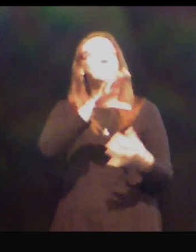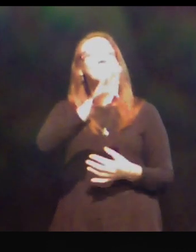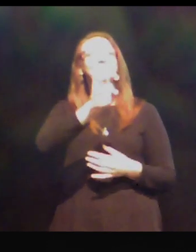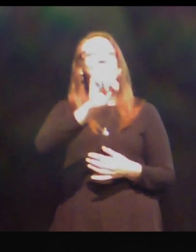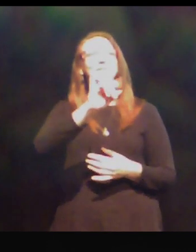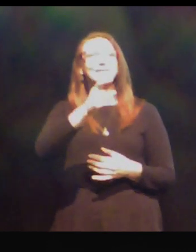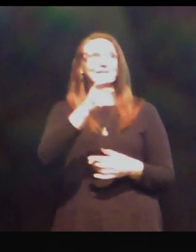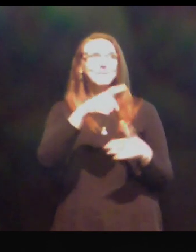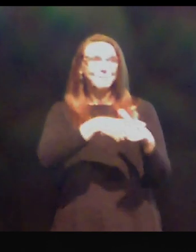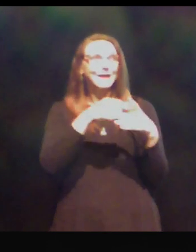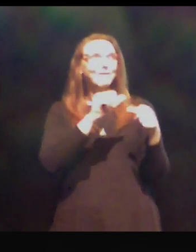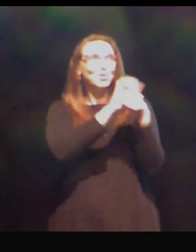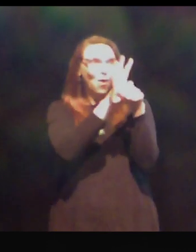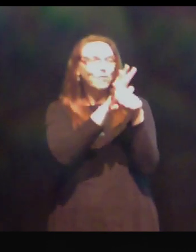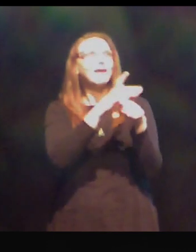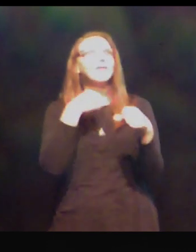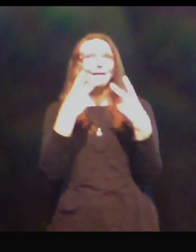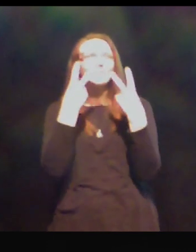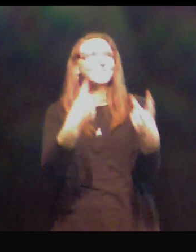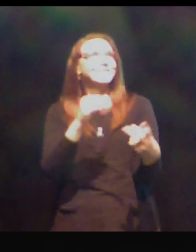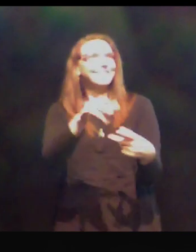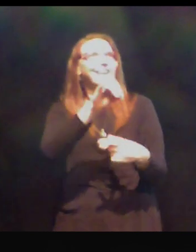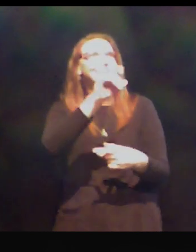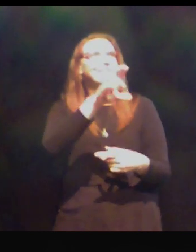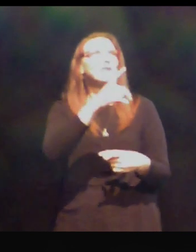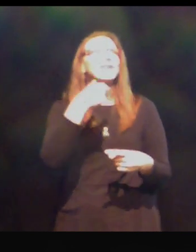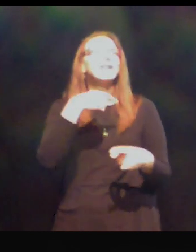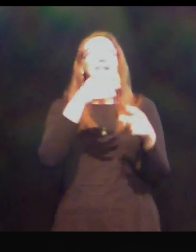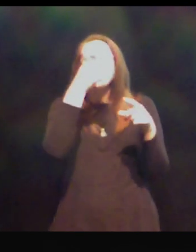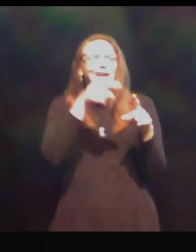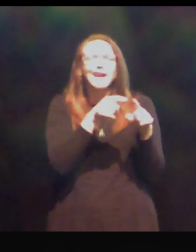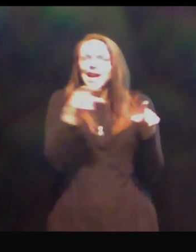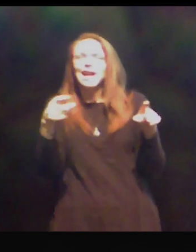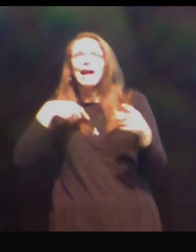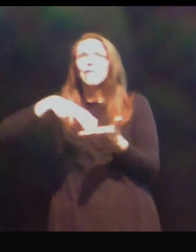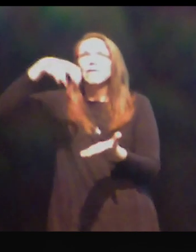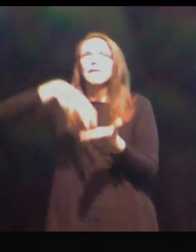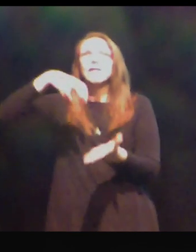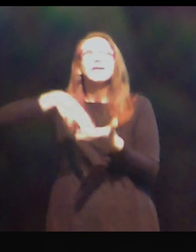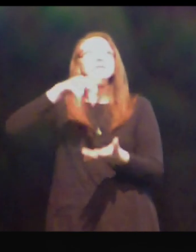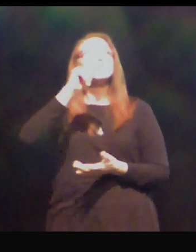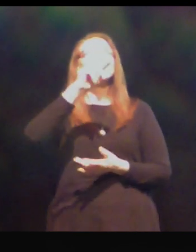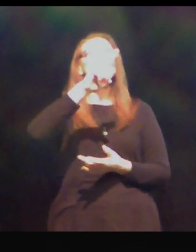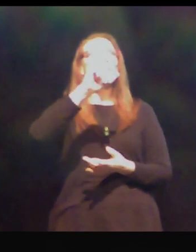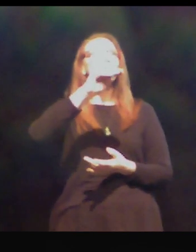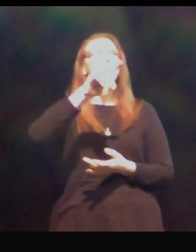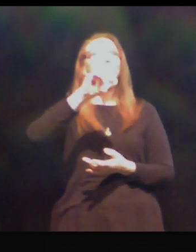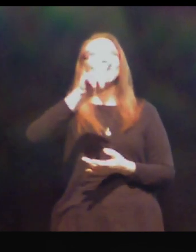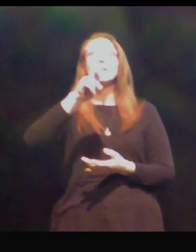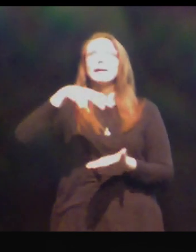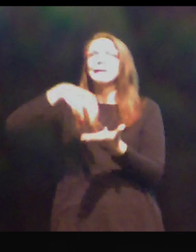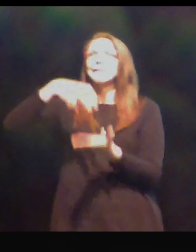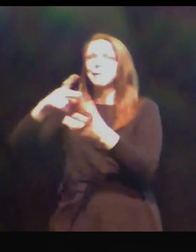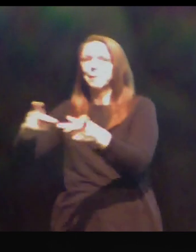at the beginning of COVID, I came there where there's a trampoline place not far away. I was there with my kids, and we were looking for a place to eat, and we showed